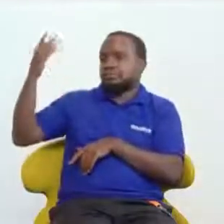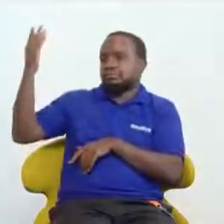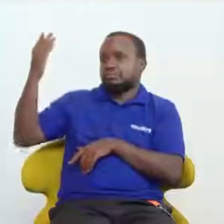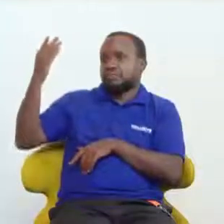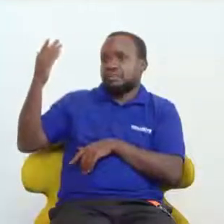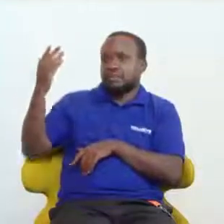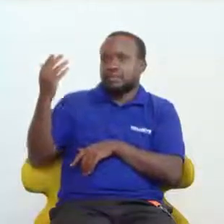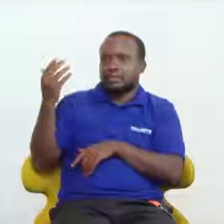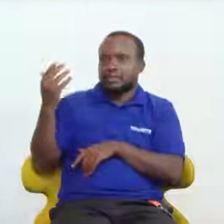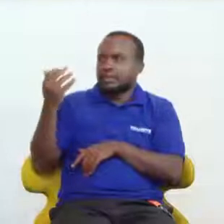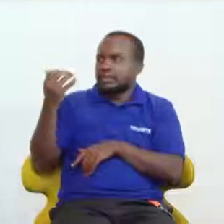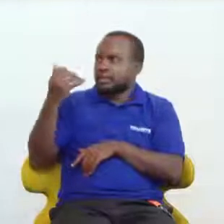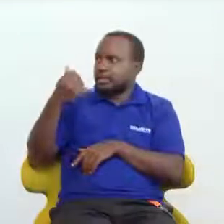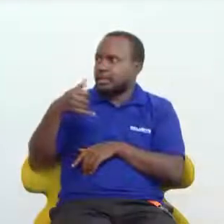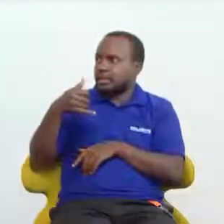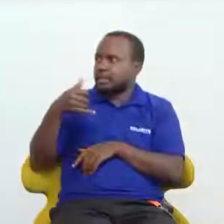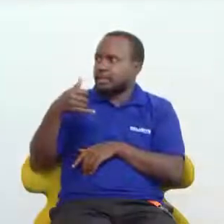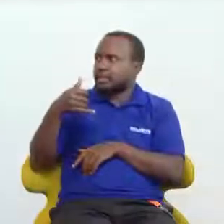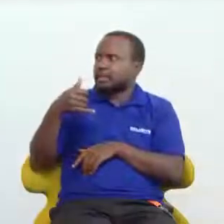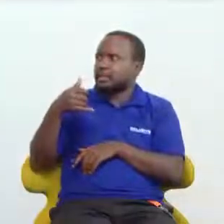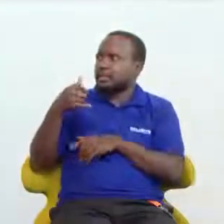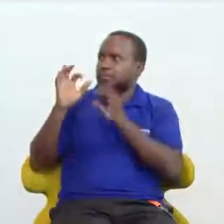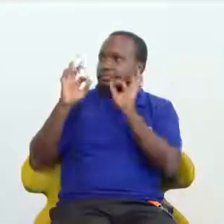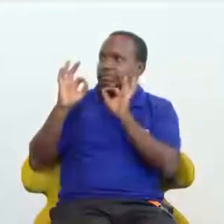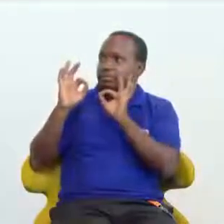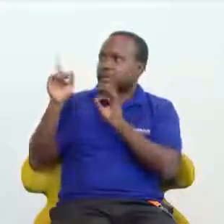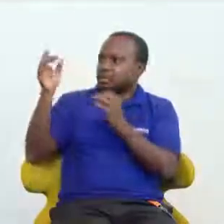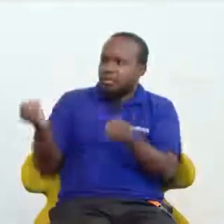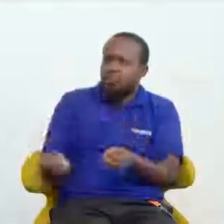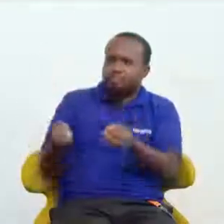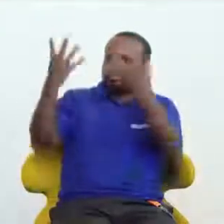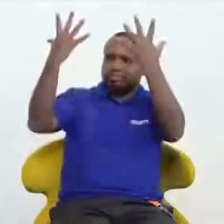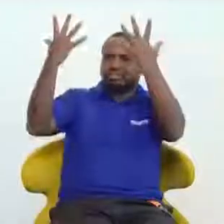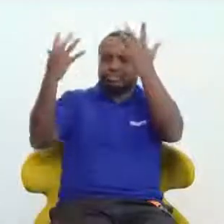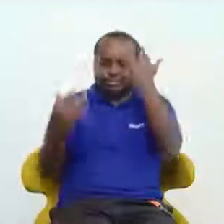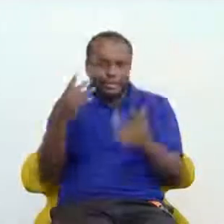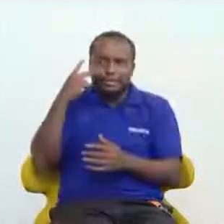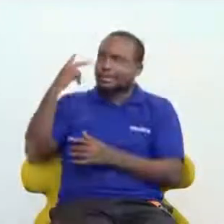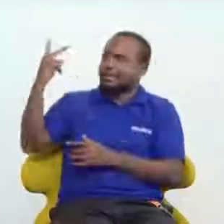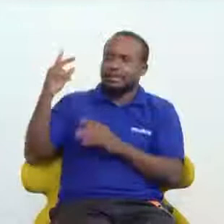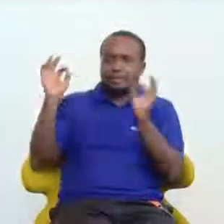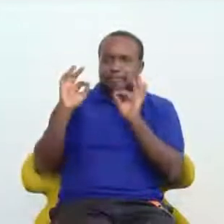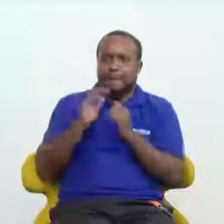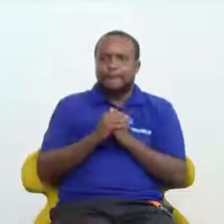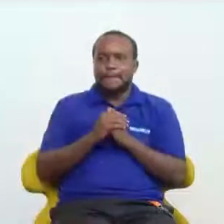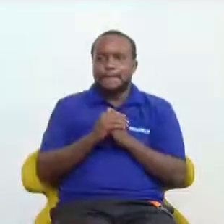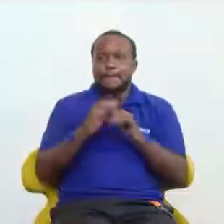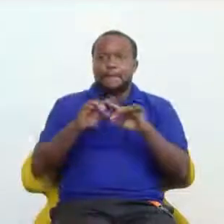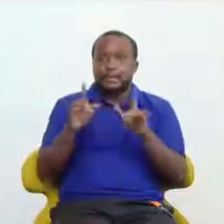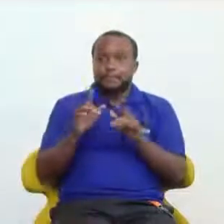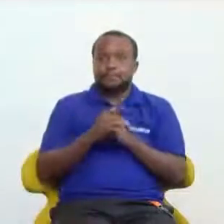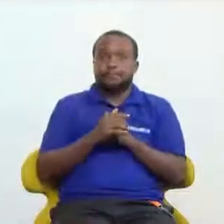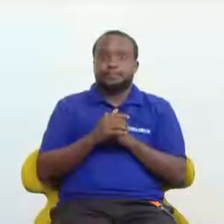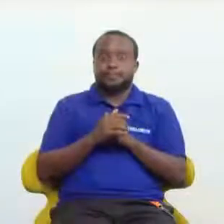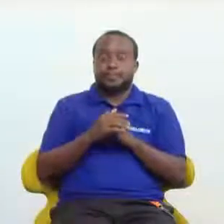say, you all know how to throw a party. I was not expecting to see fireworks coming up at an event like this. But with